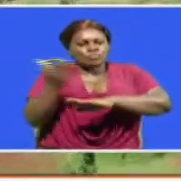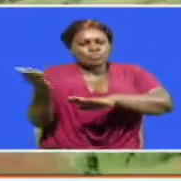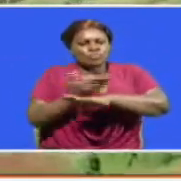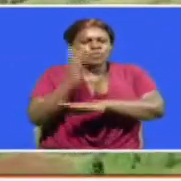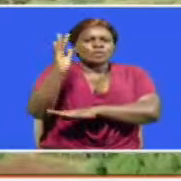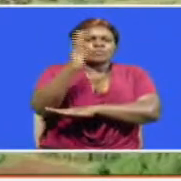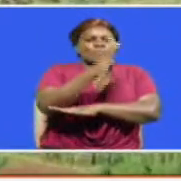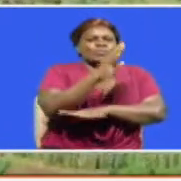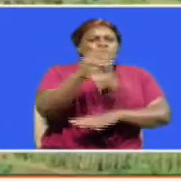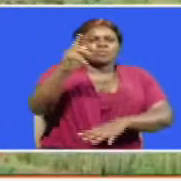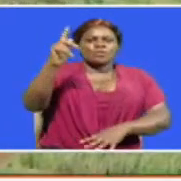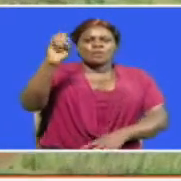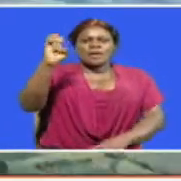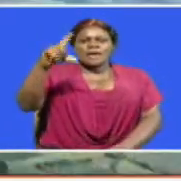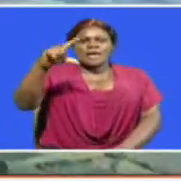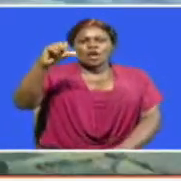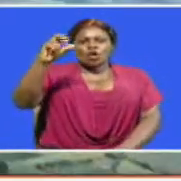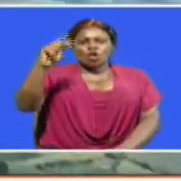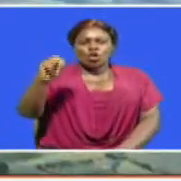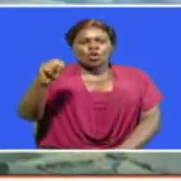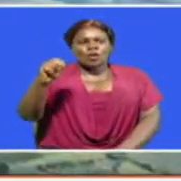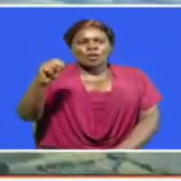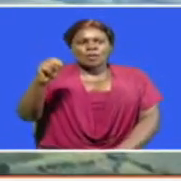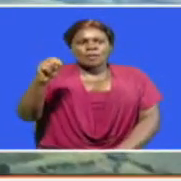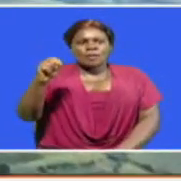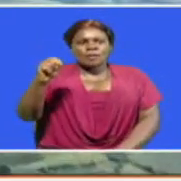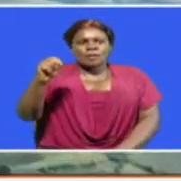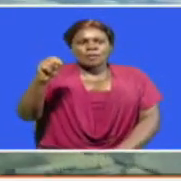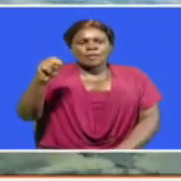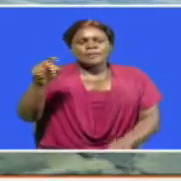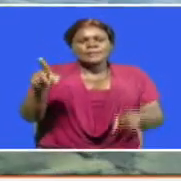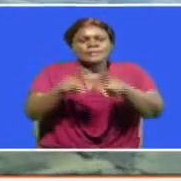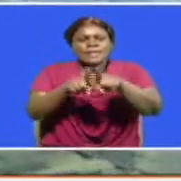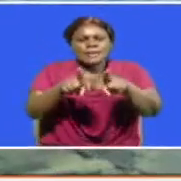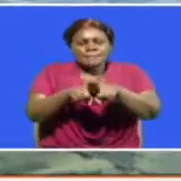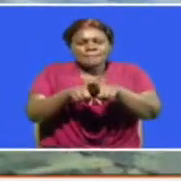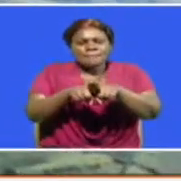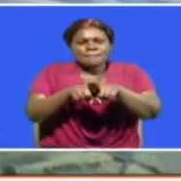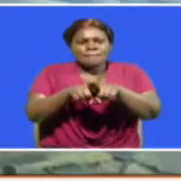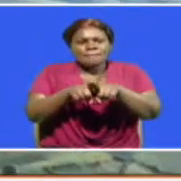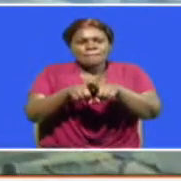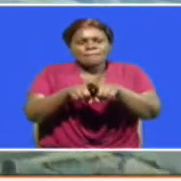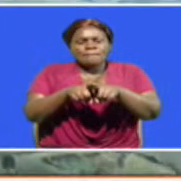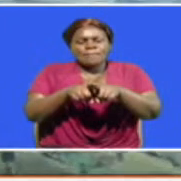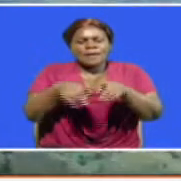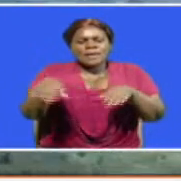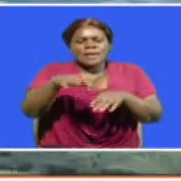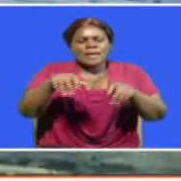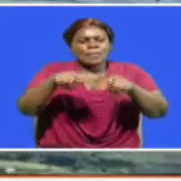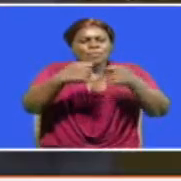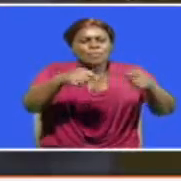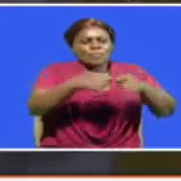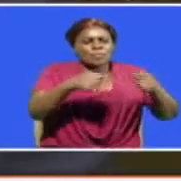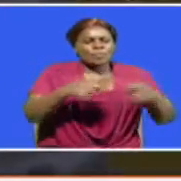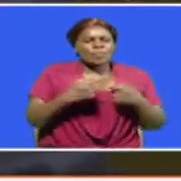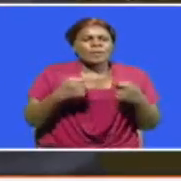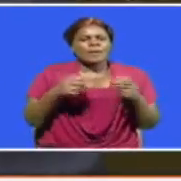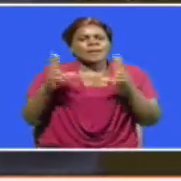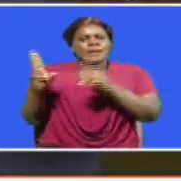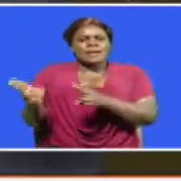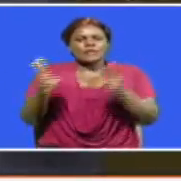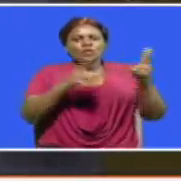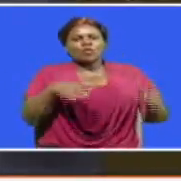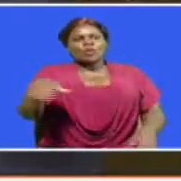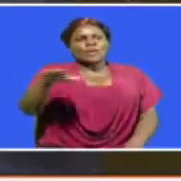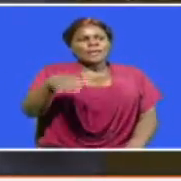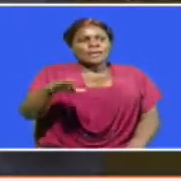iconic Elgon teak tree that bore the name Mount Elgon, besides depletion of bees' habitat, meaning no honey. Natural areas